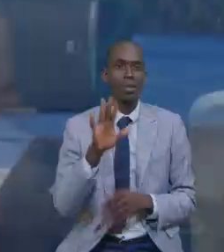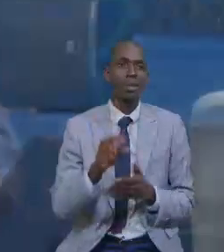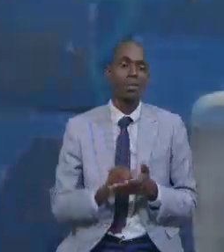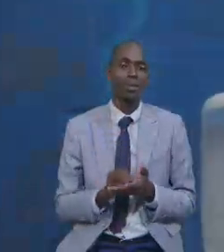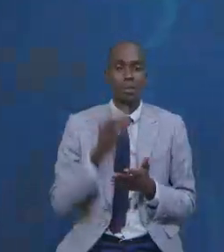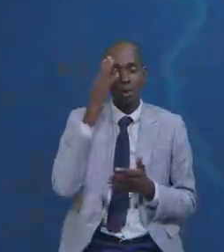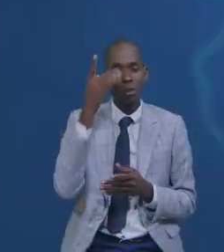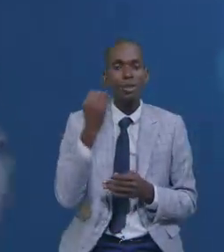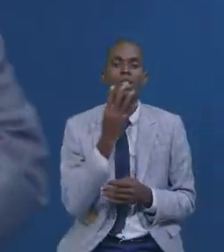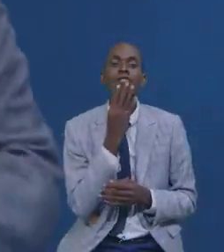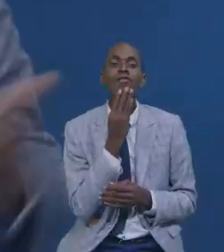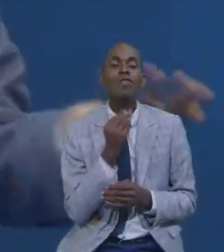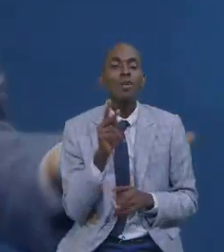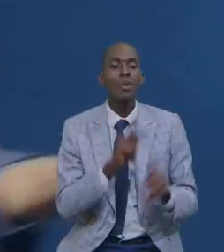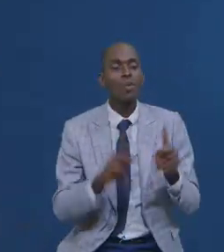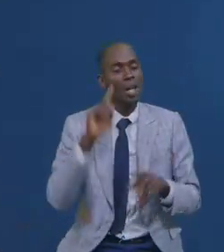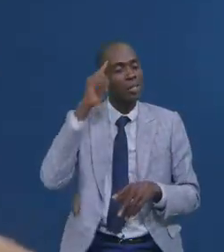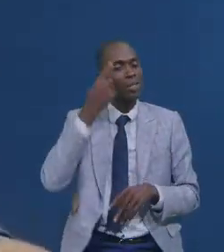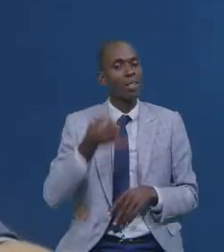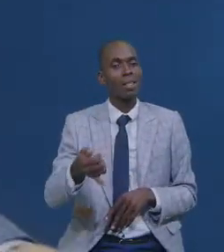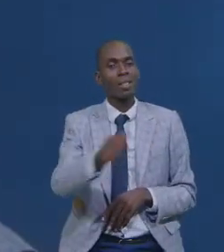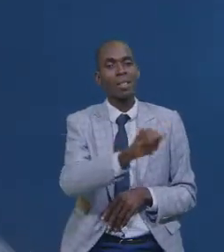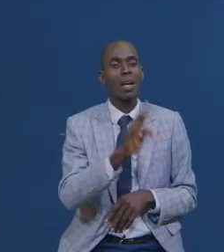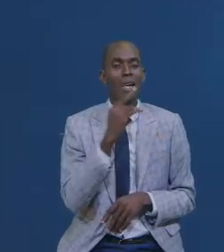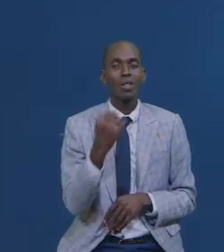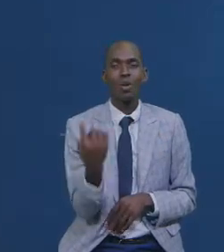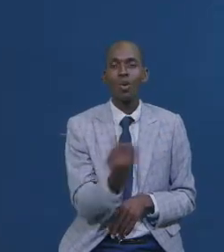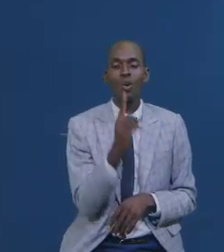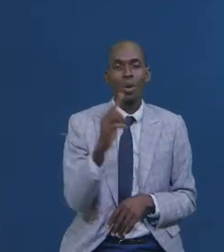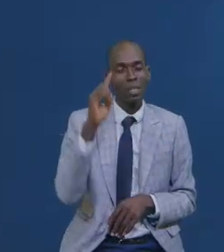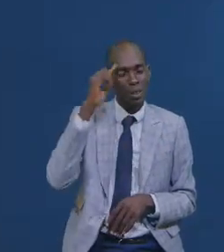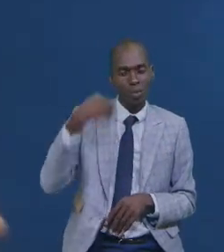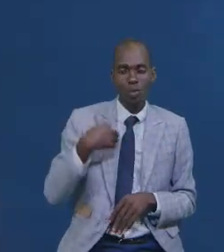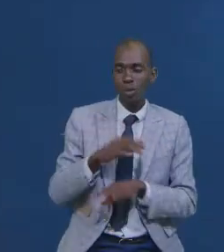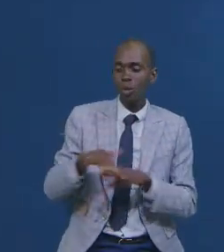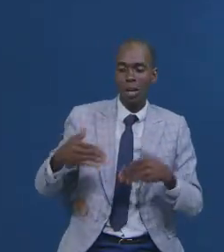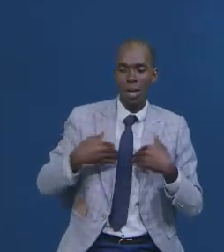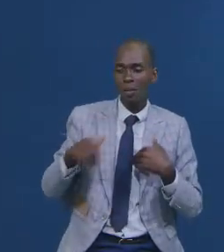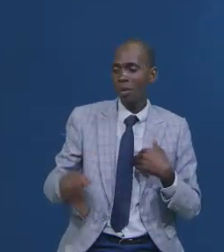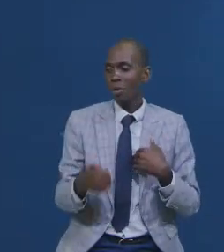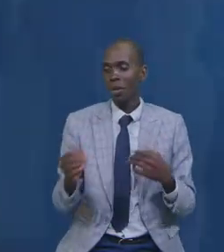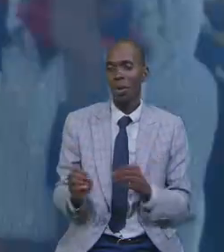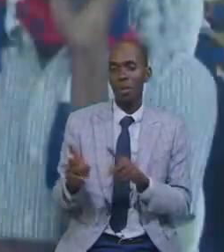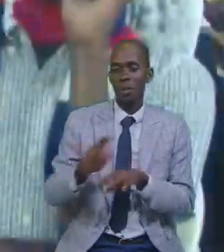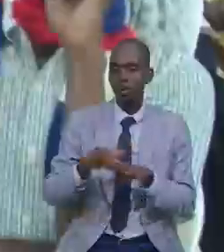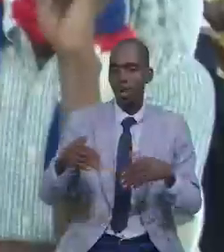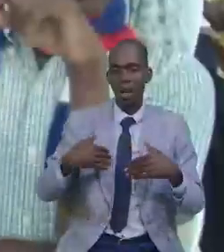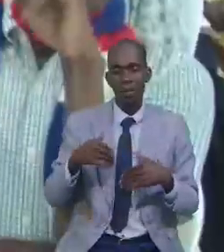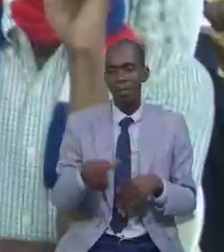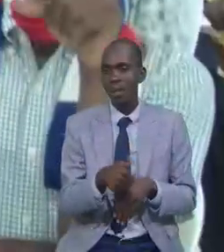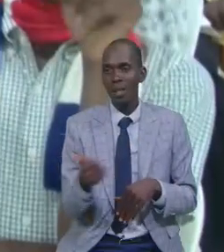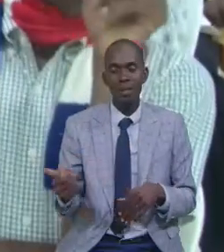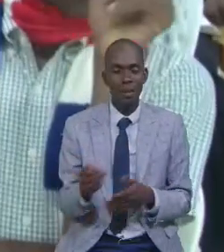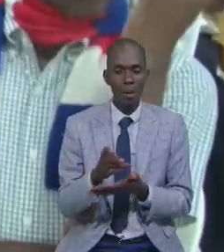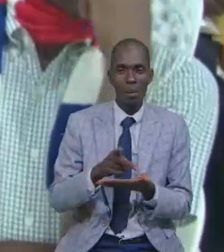they thought they were the only one, and we didn't have any chance and any share in that salvation. But God